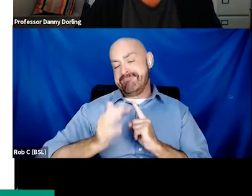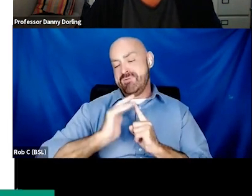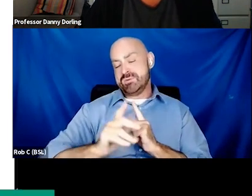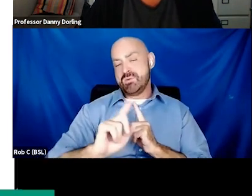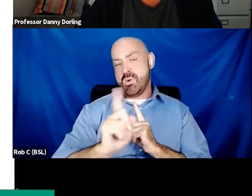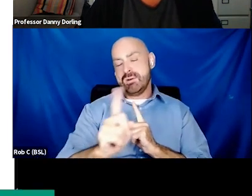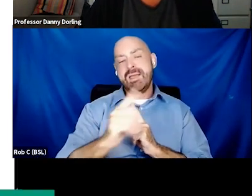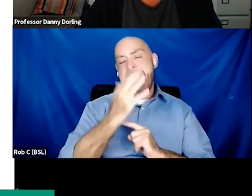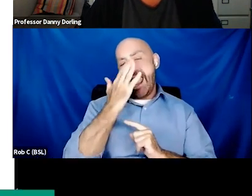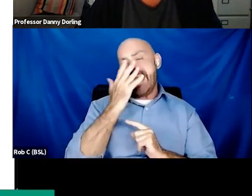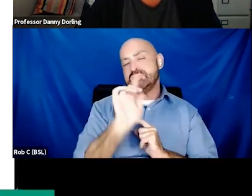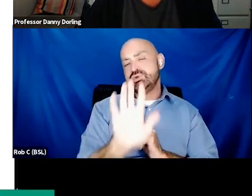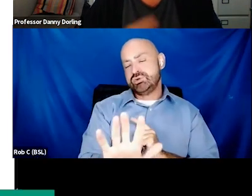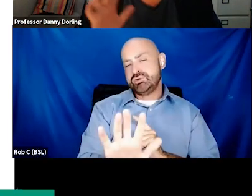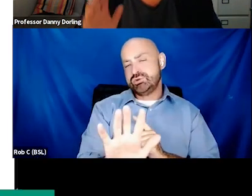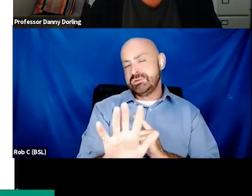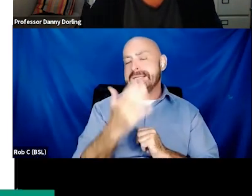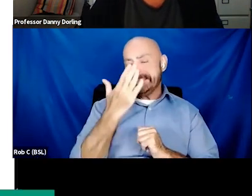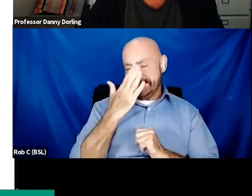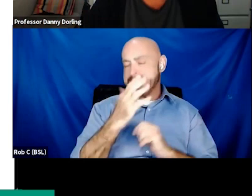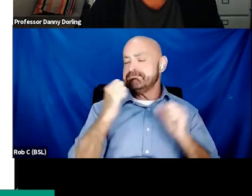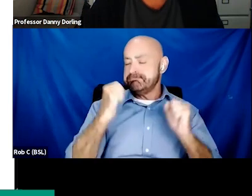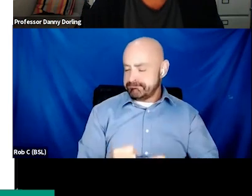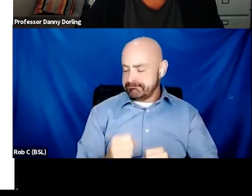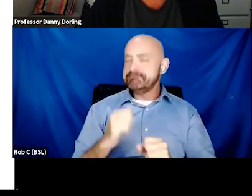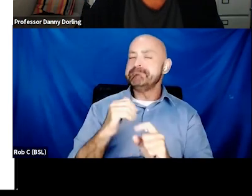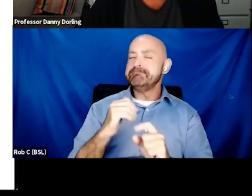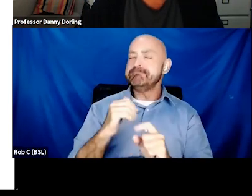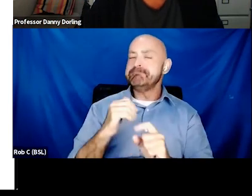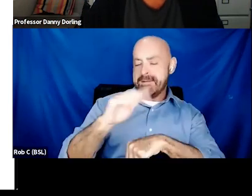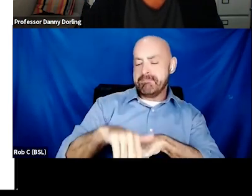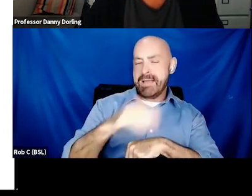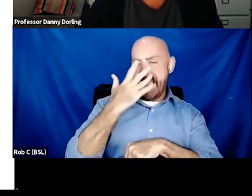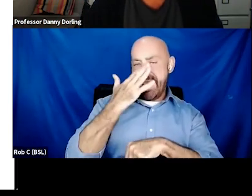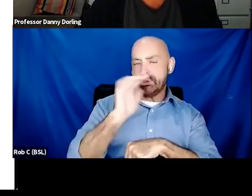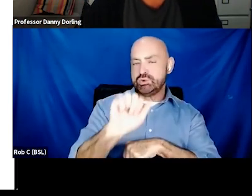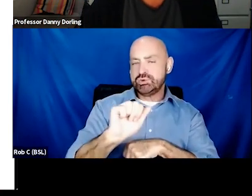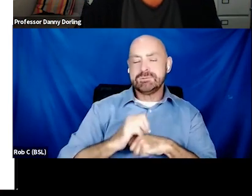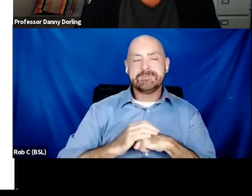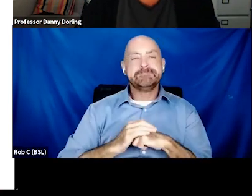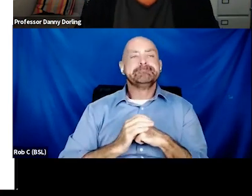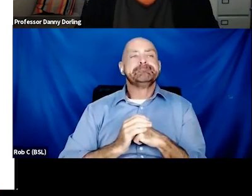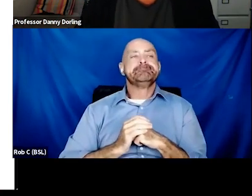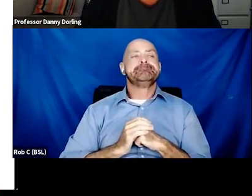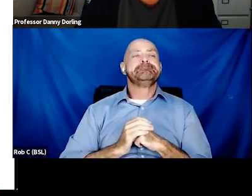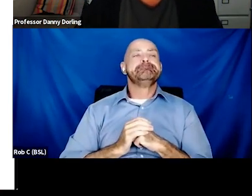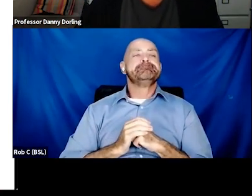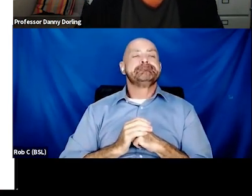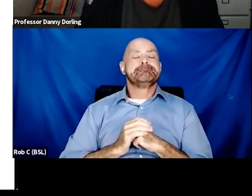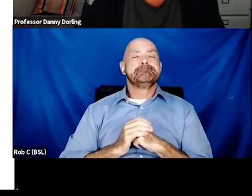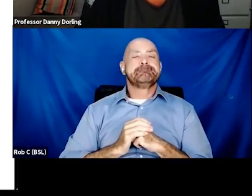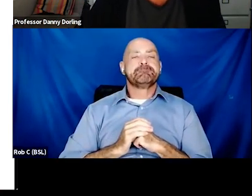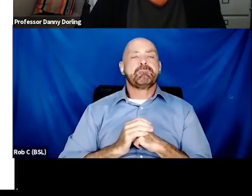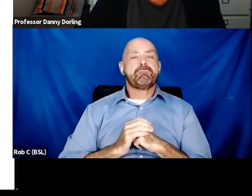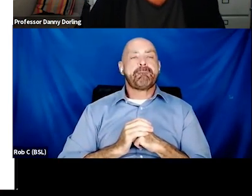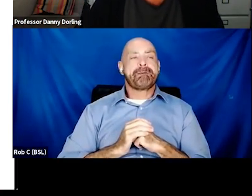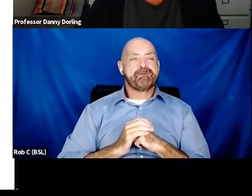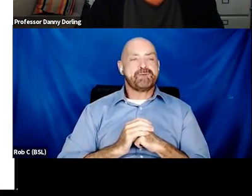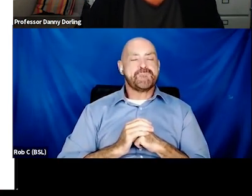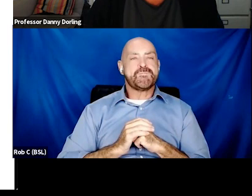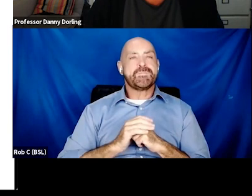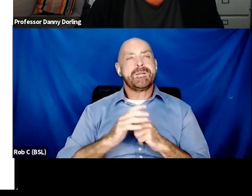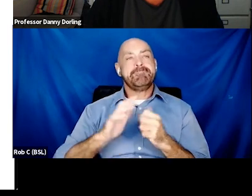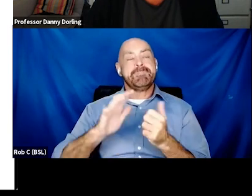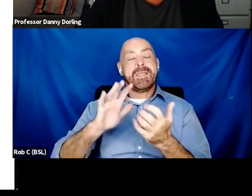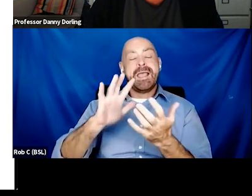age, or particularly influenced by people's age, and then a few conclusions. So first of all, happy, worthwhile, anxious, and satisfied